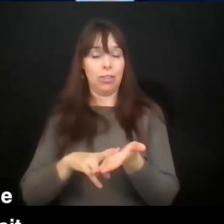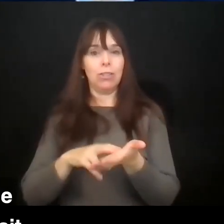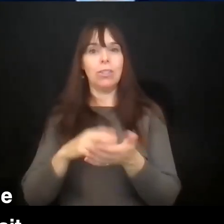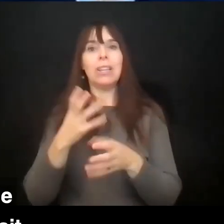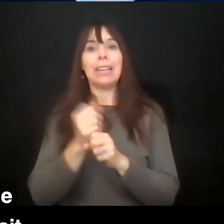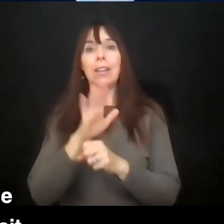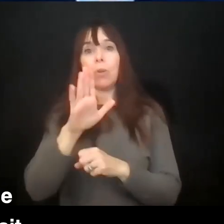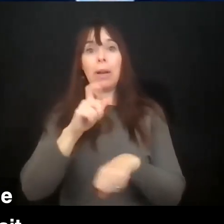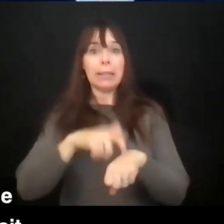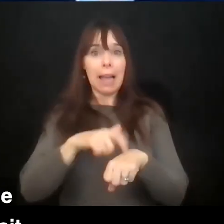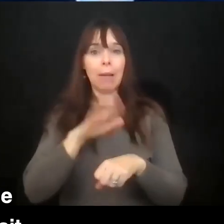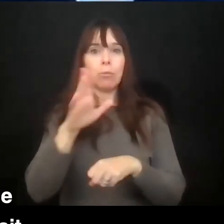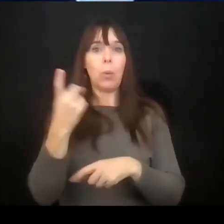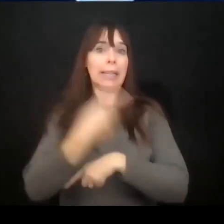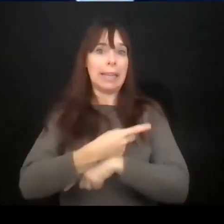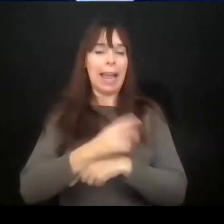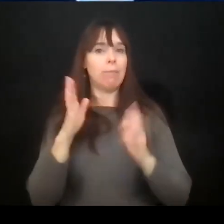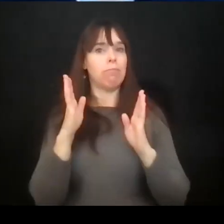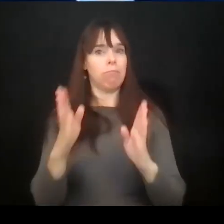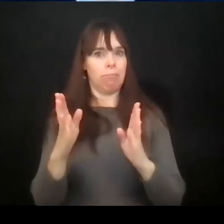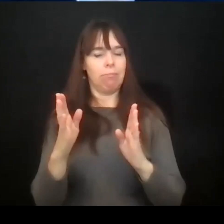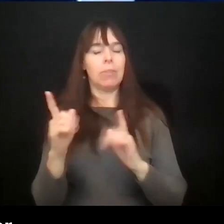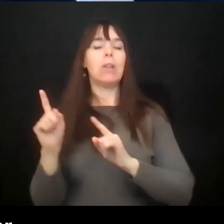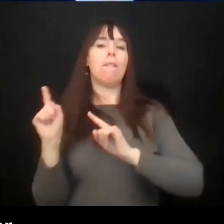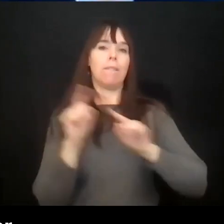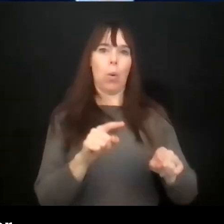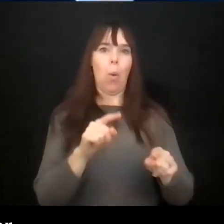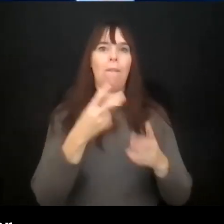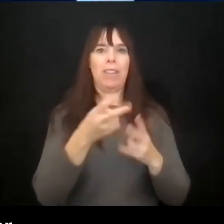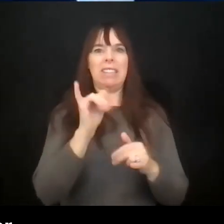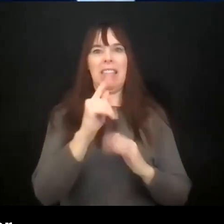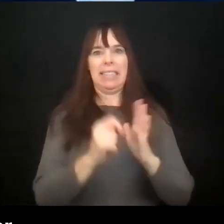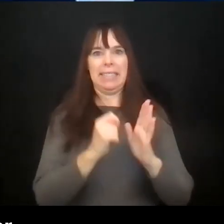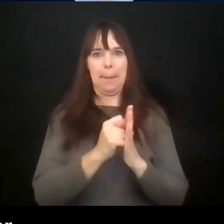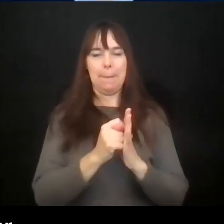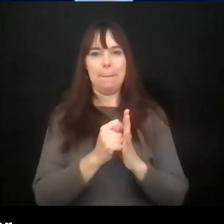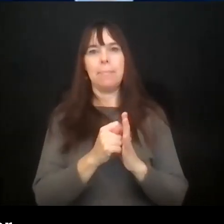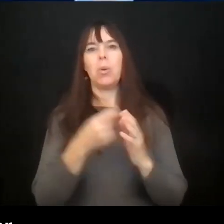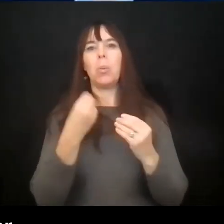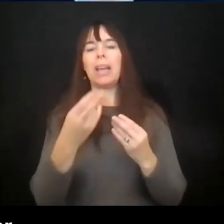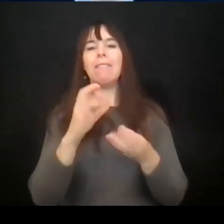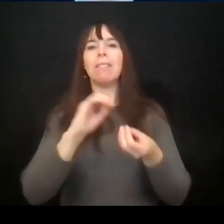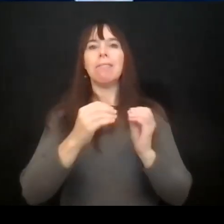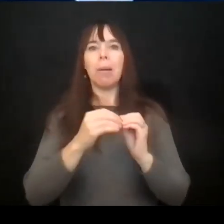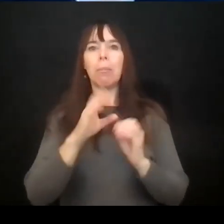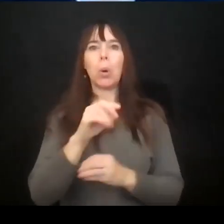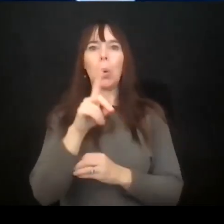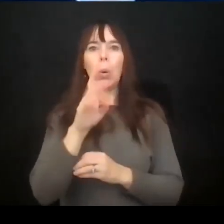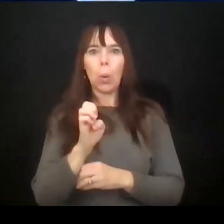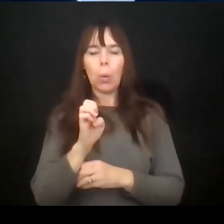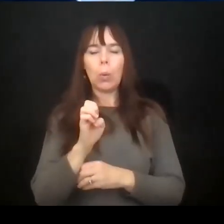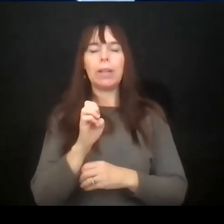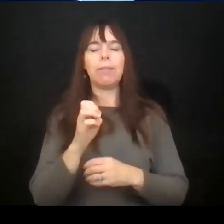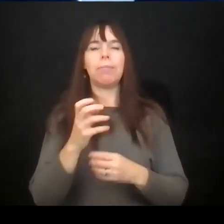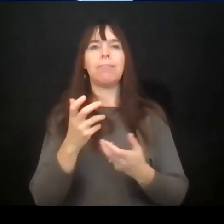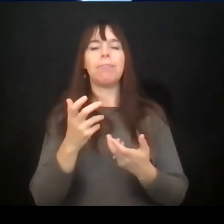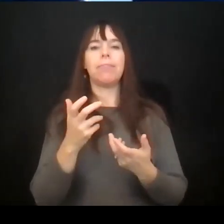and time you want to come visit. And then you'll be given a code number,